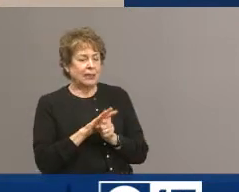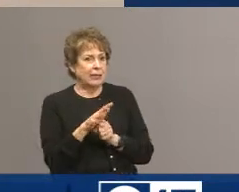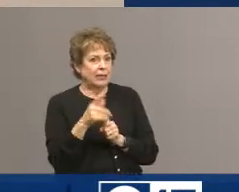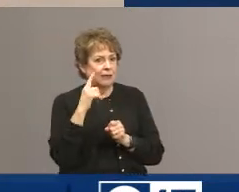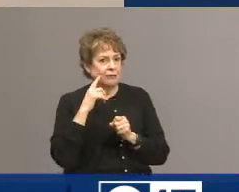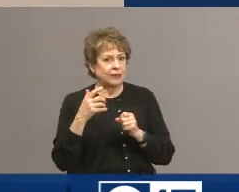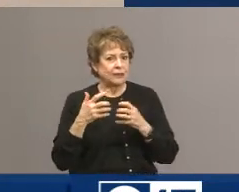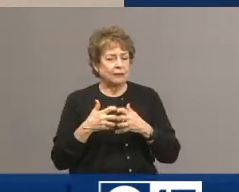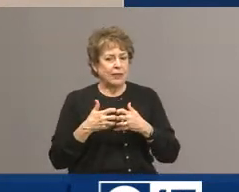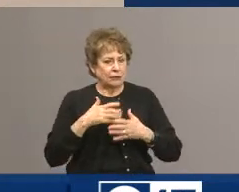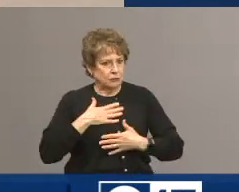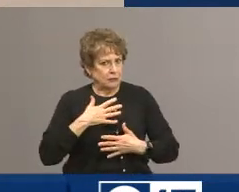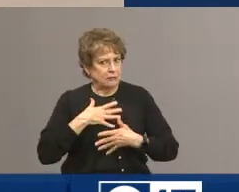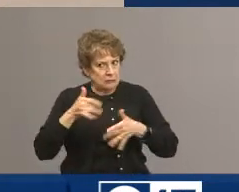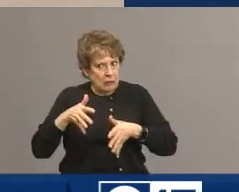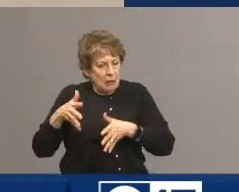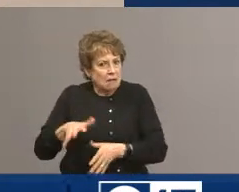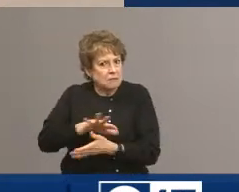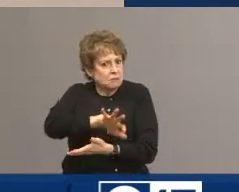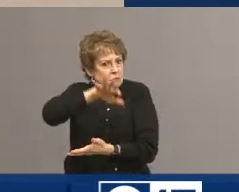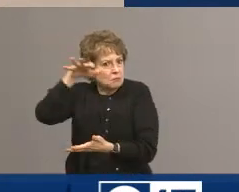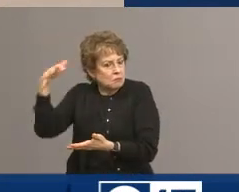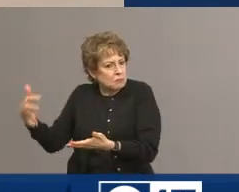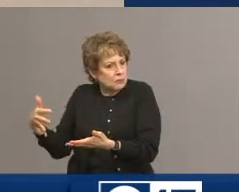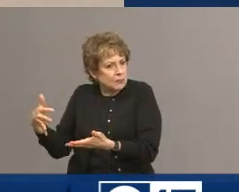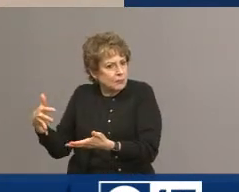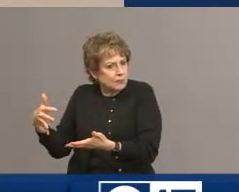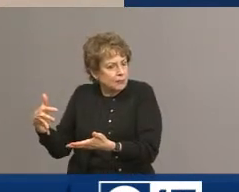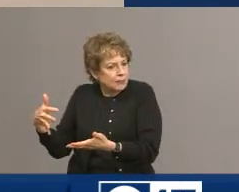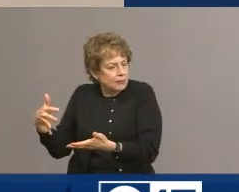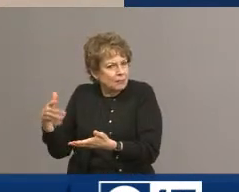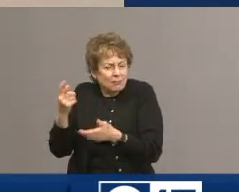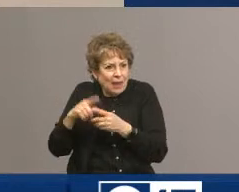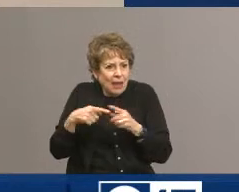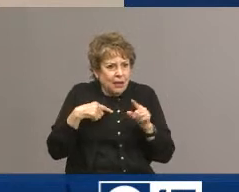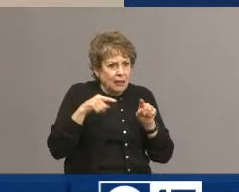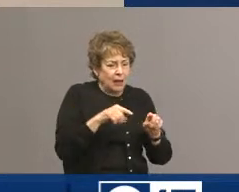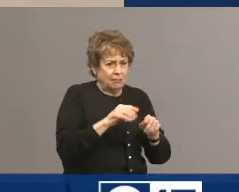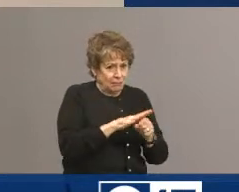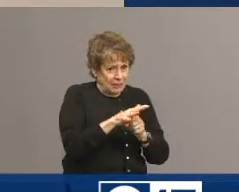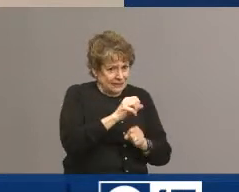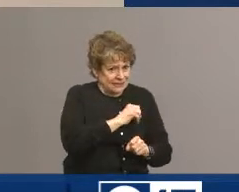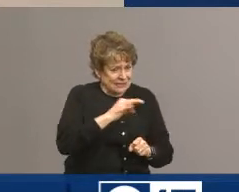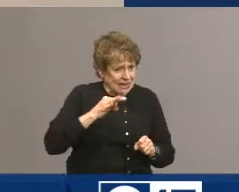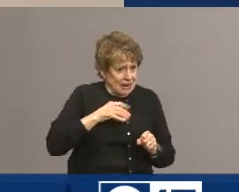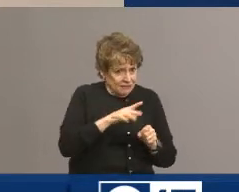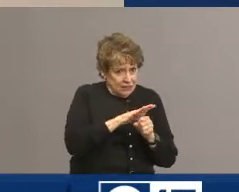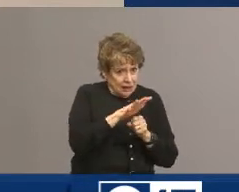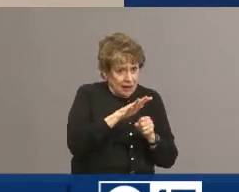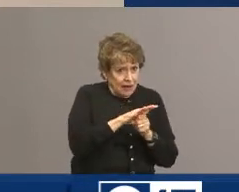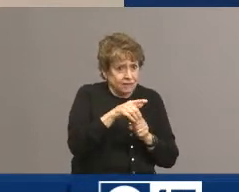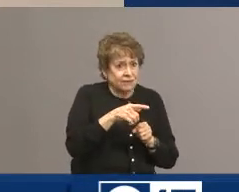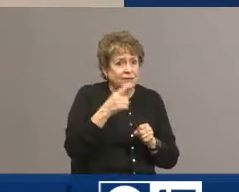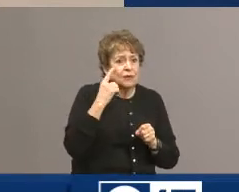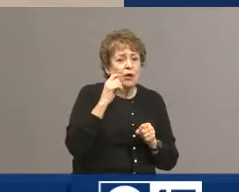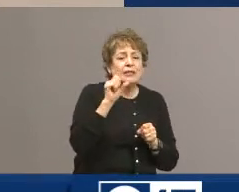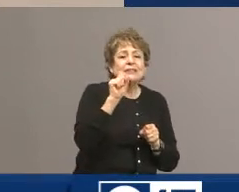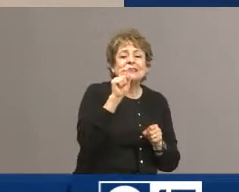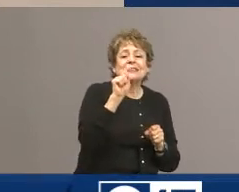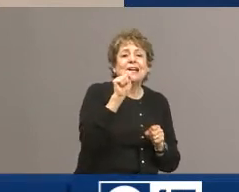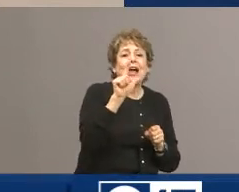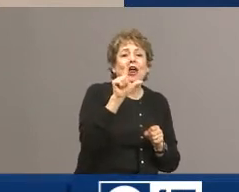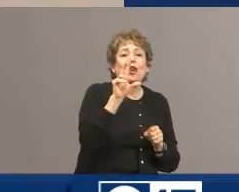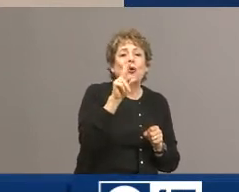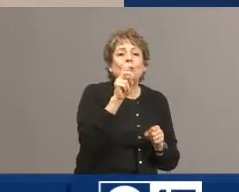And is there enough staff for St. Luke's if in fact that's needed? So thank you, Stephanie. So we